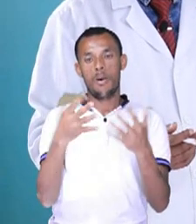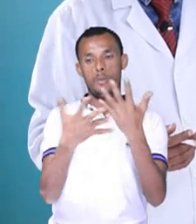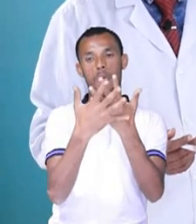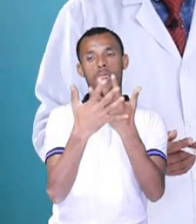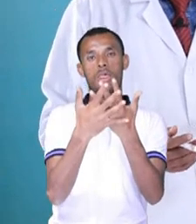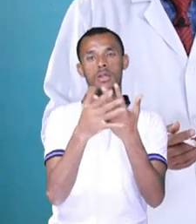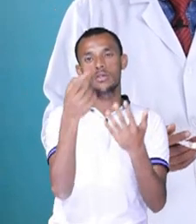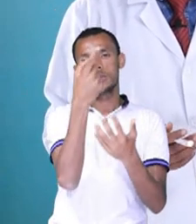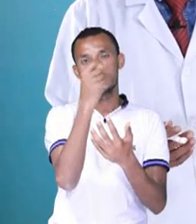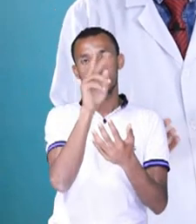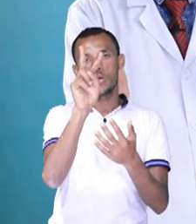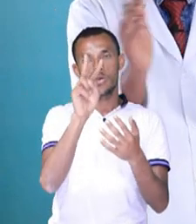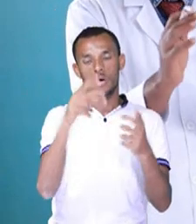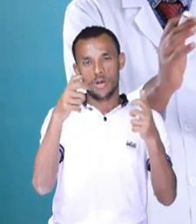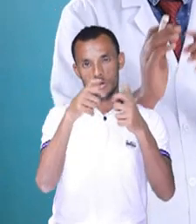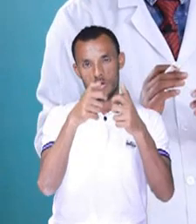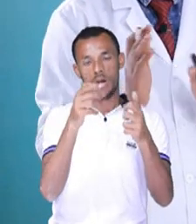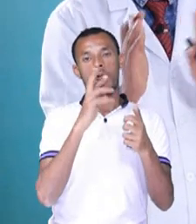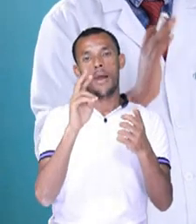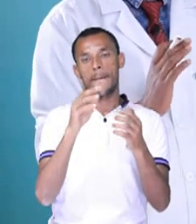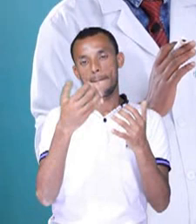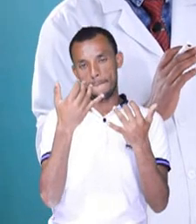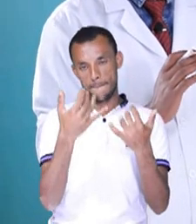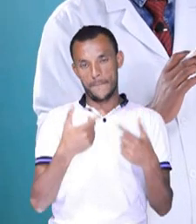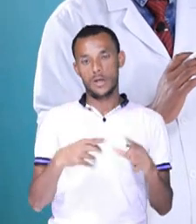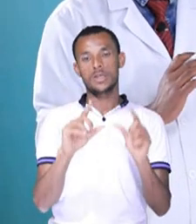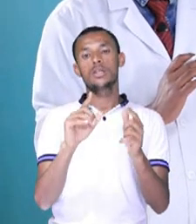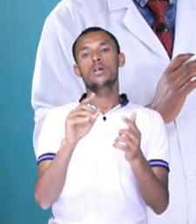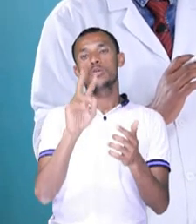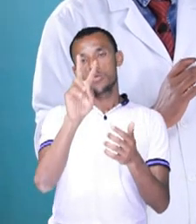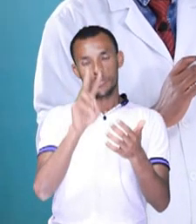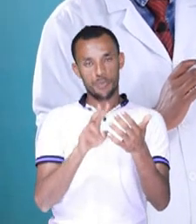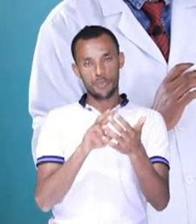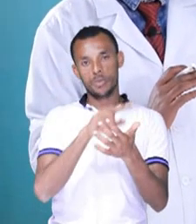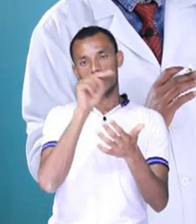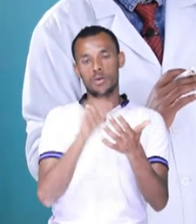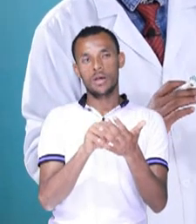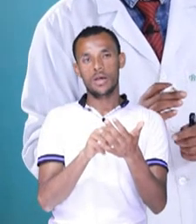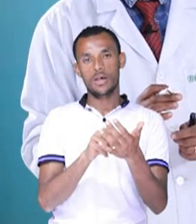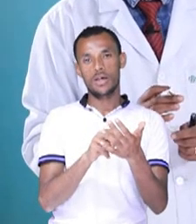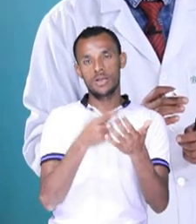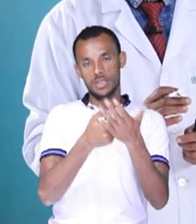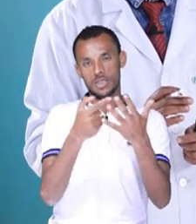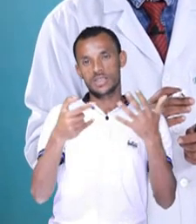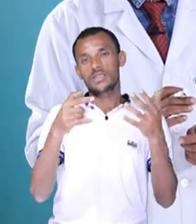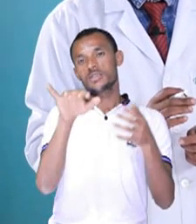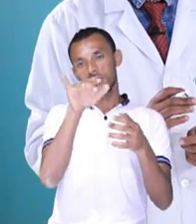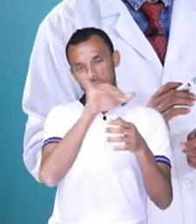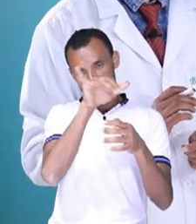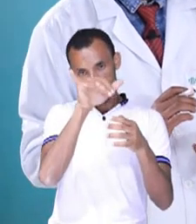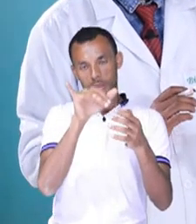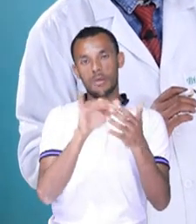bonding, the two electrons are present between the nuclei. This is the difference between bonding molecular orbital and anti-bonding